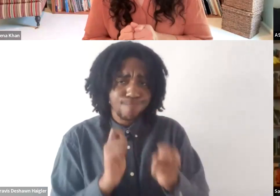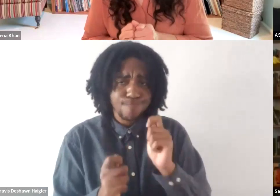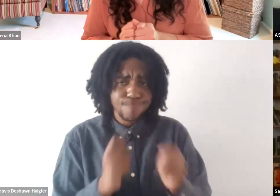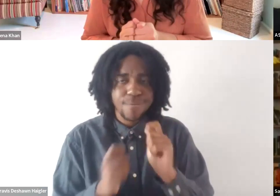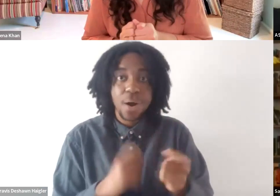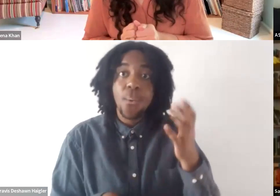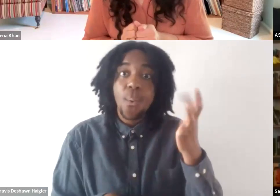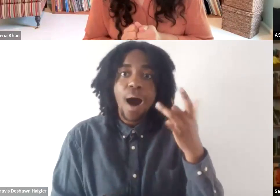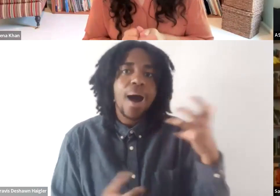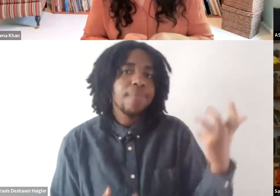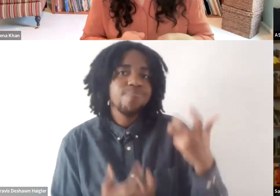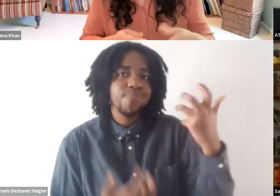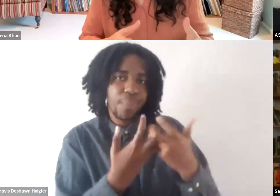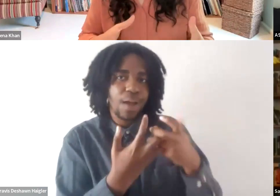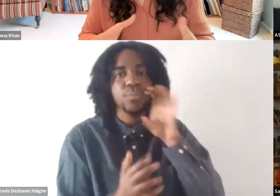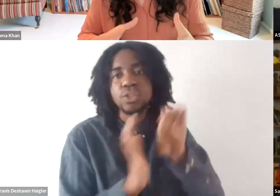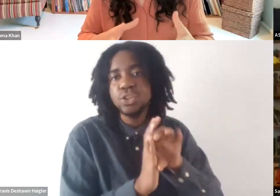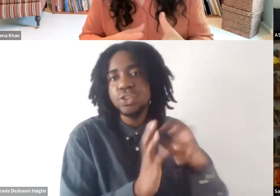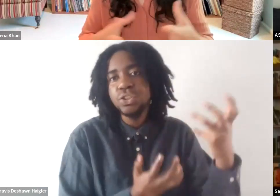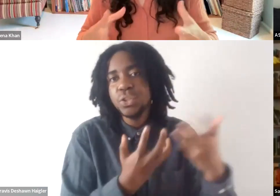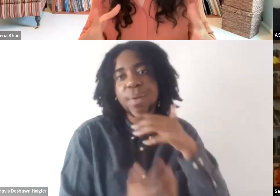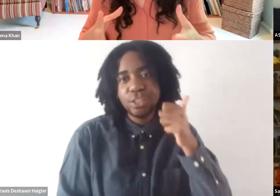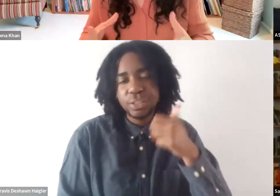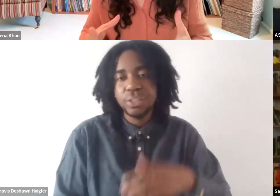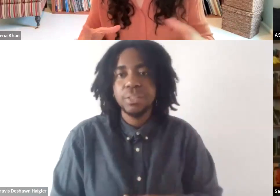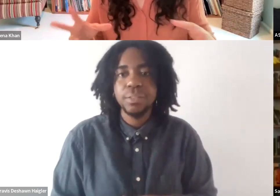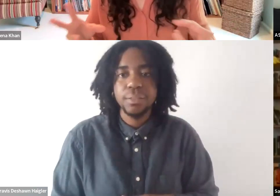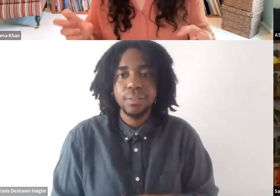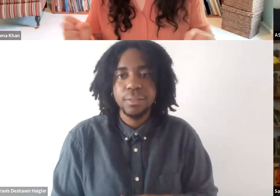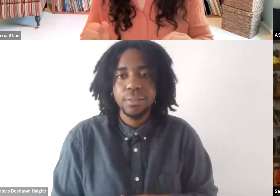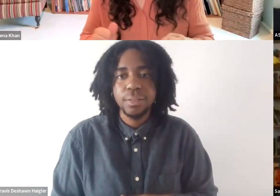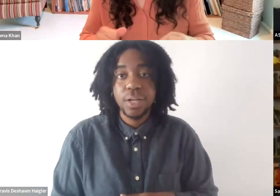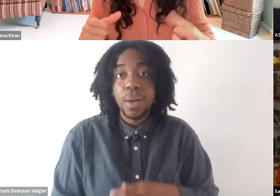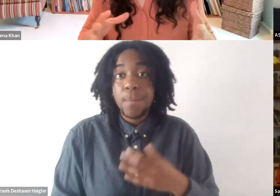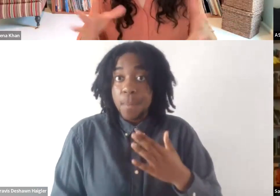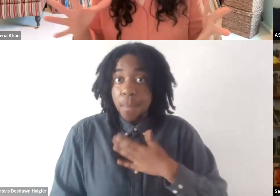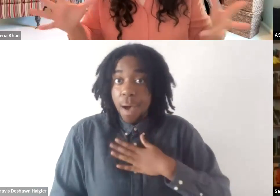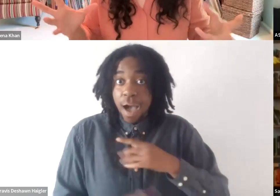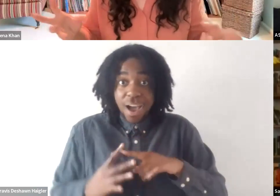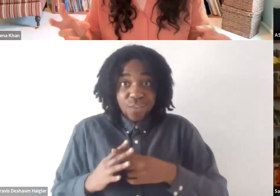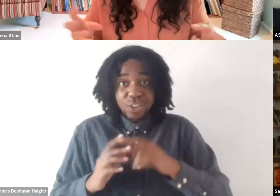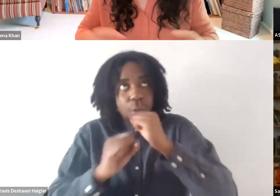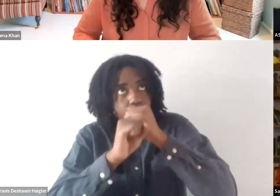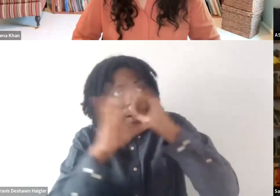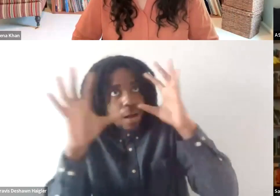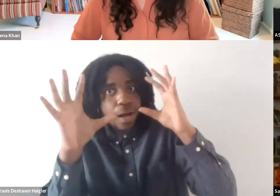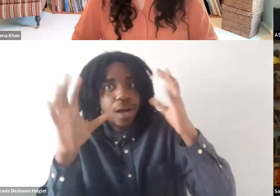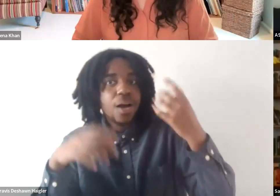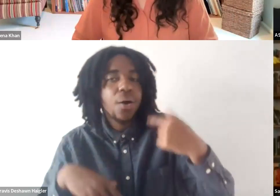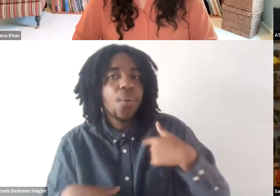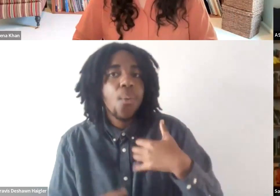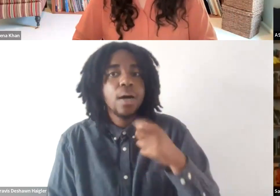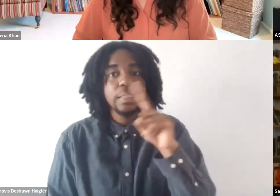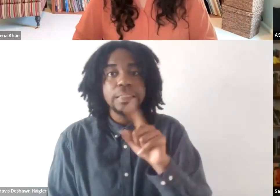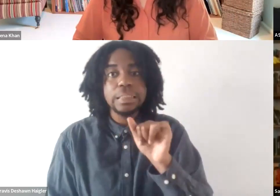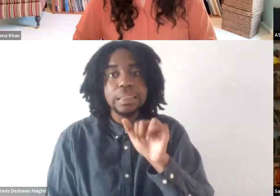it being, Zayn and his looking to battle, whatever these undescribed bad guys were. And